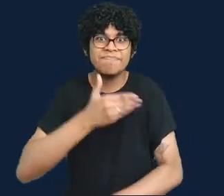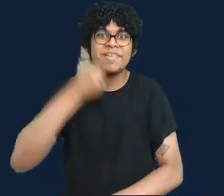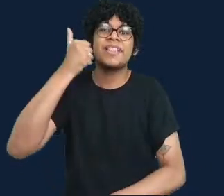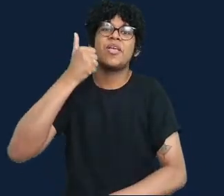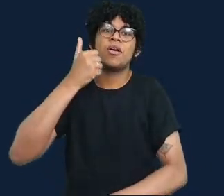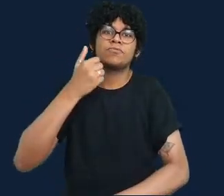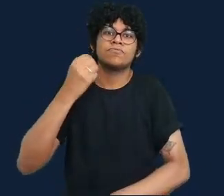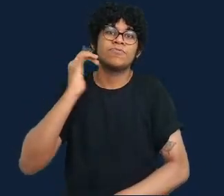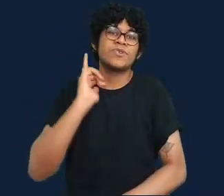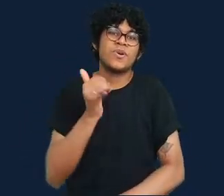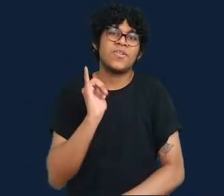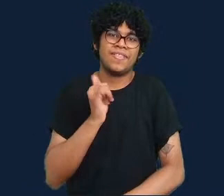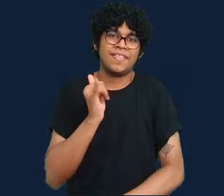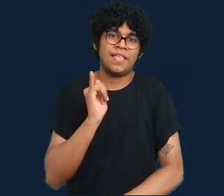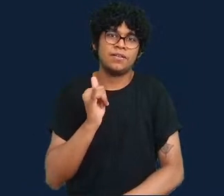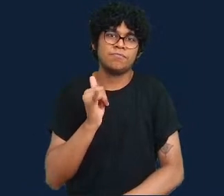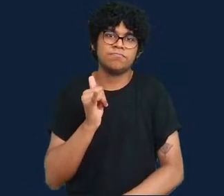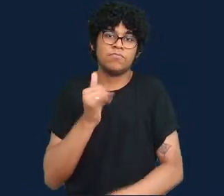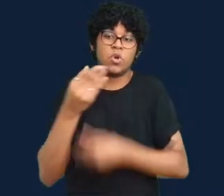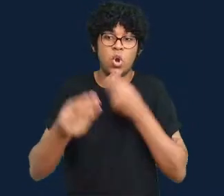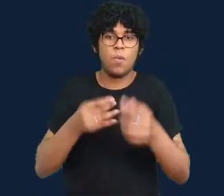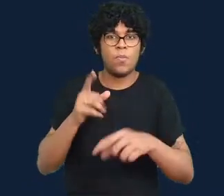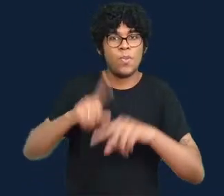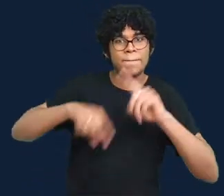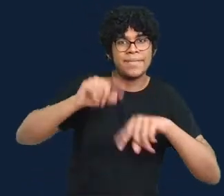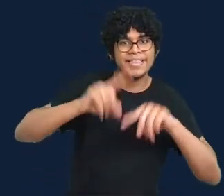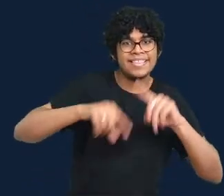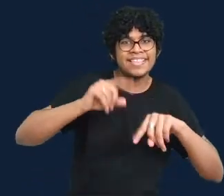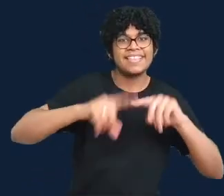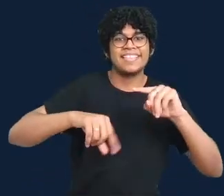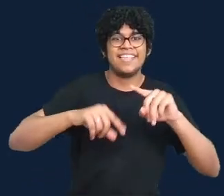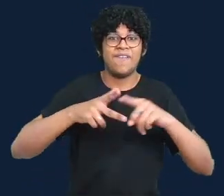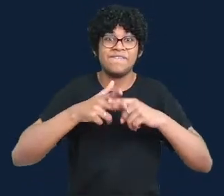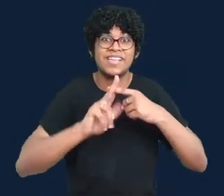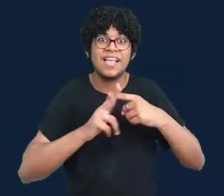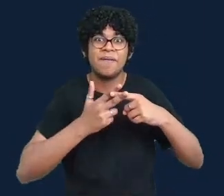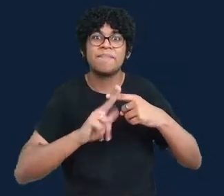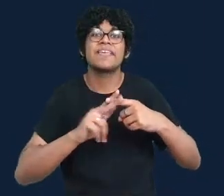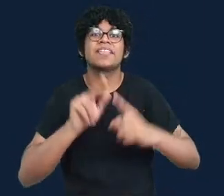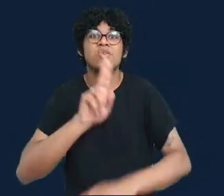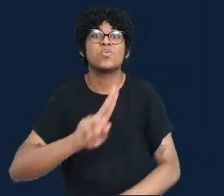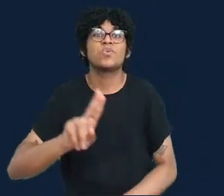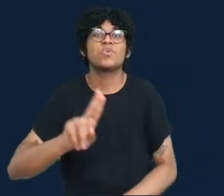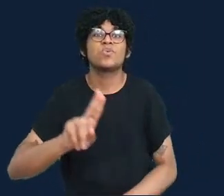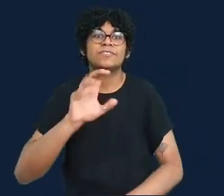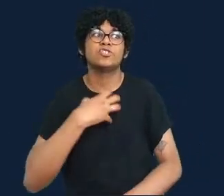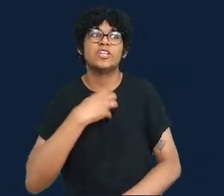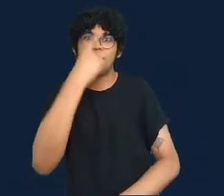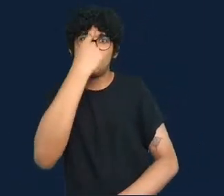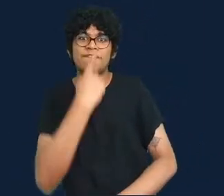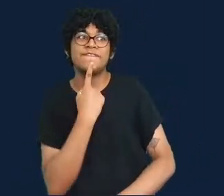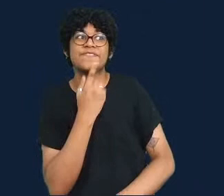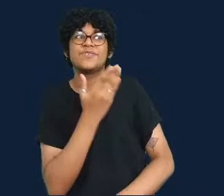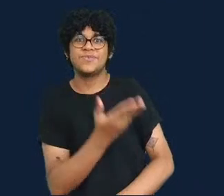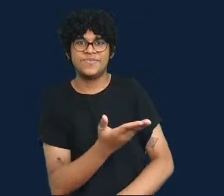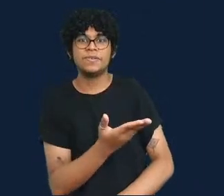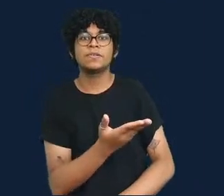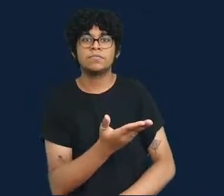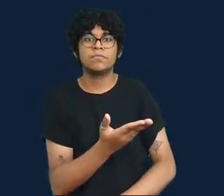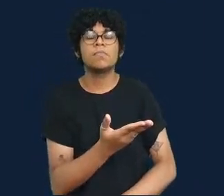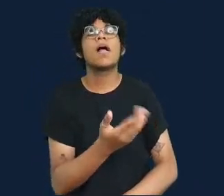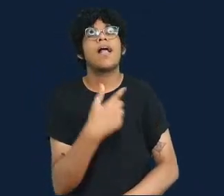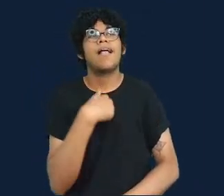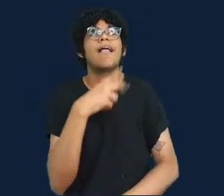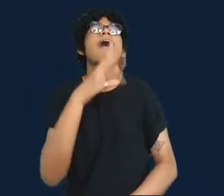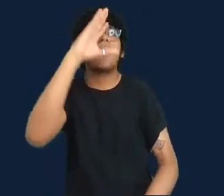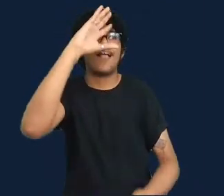that, is a better approach than to like go inside a tool and be like, okay, what buttons, let me click on all buttons and see